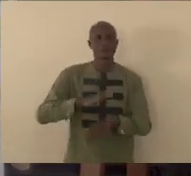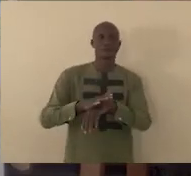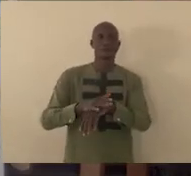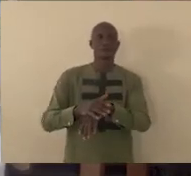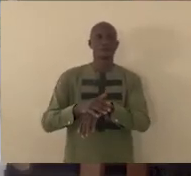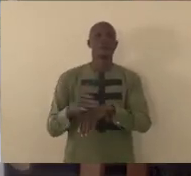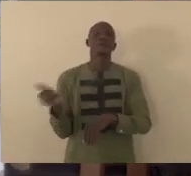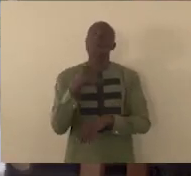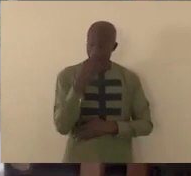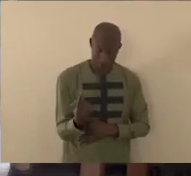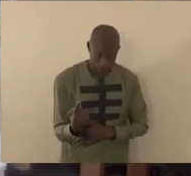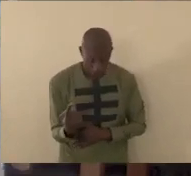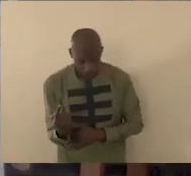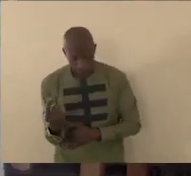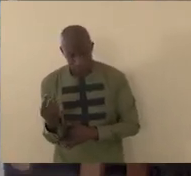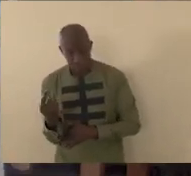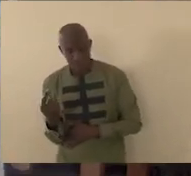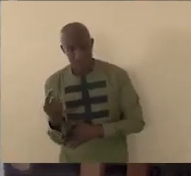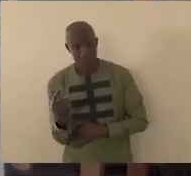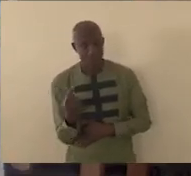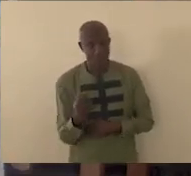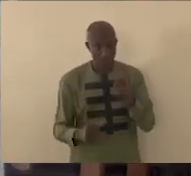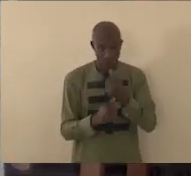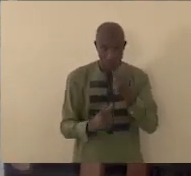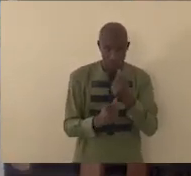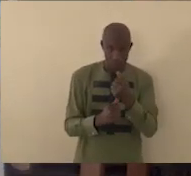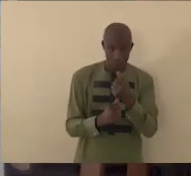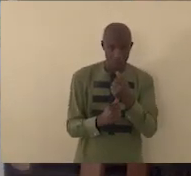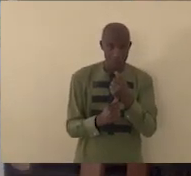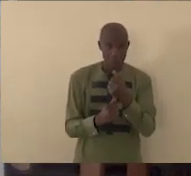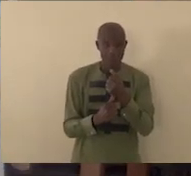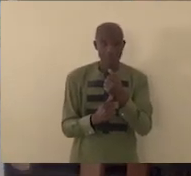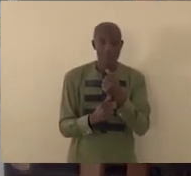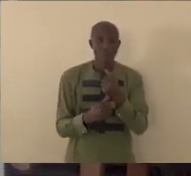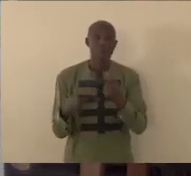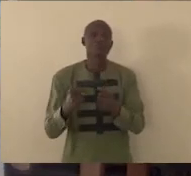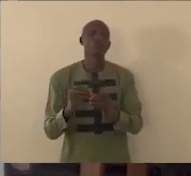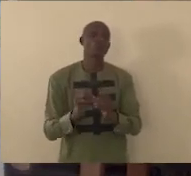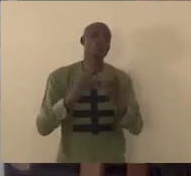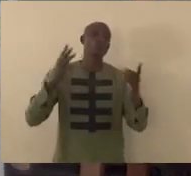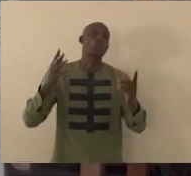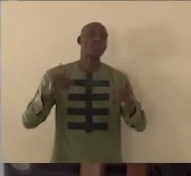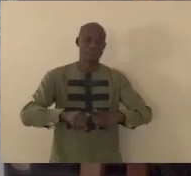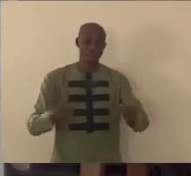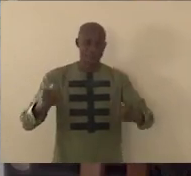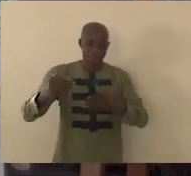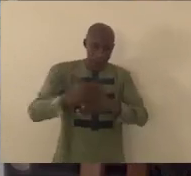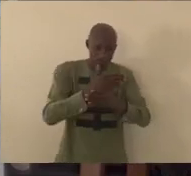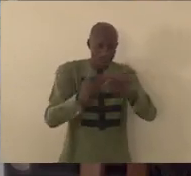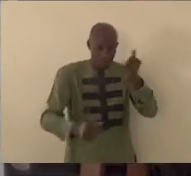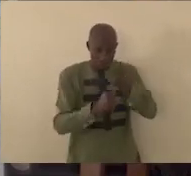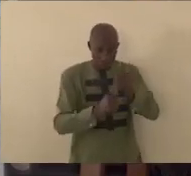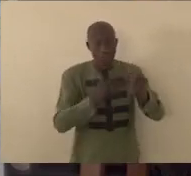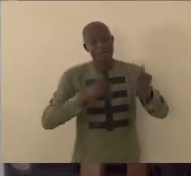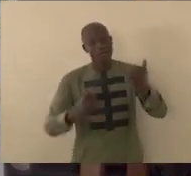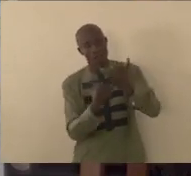Moreover," they said, senior civil servants, take note, "the excessive distinction between